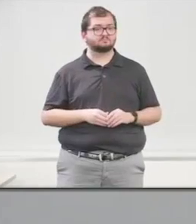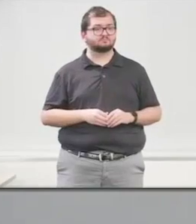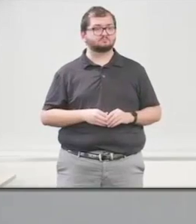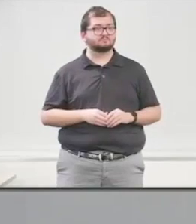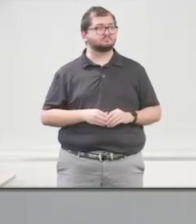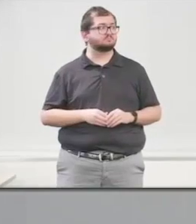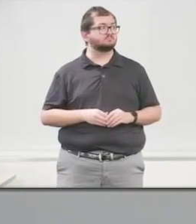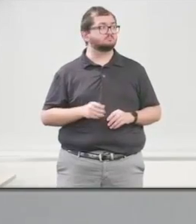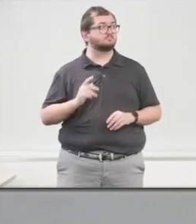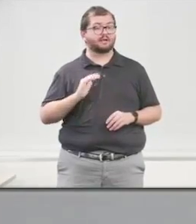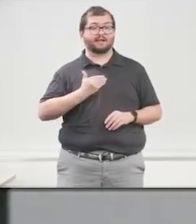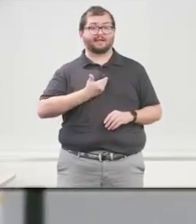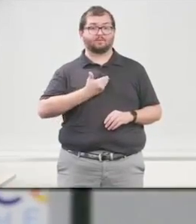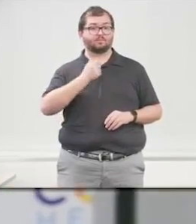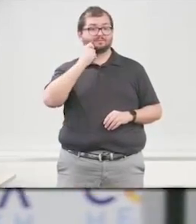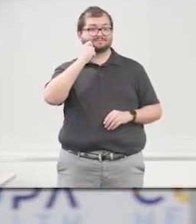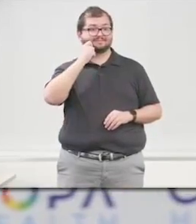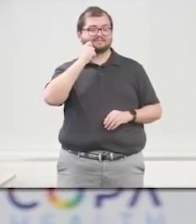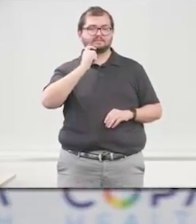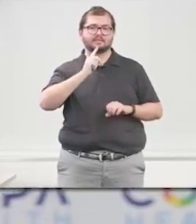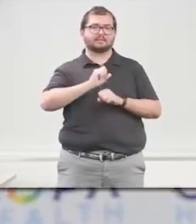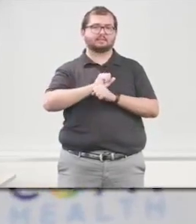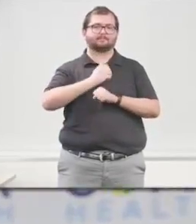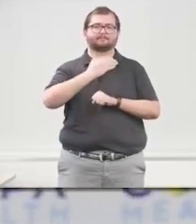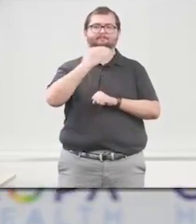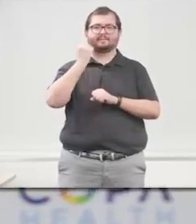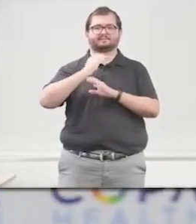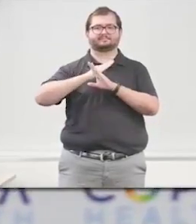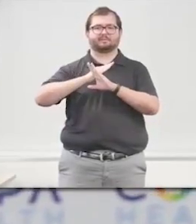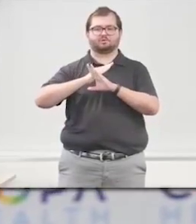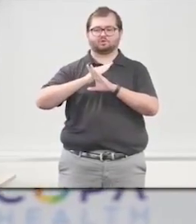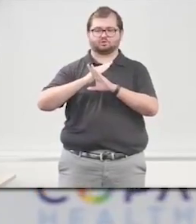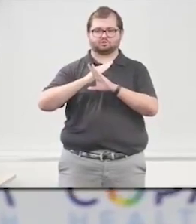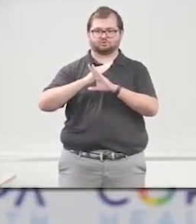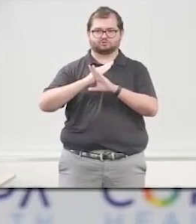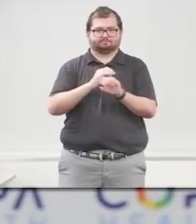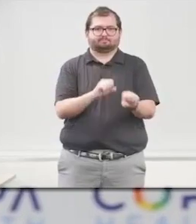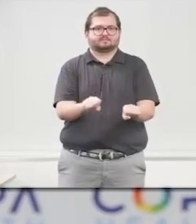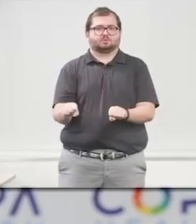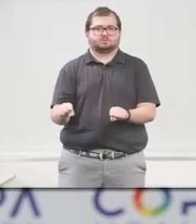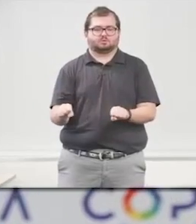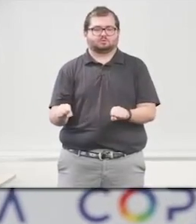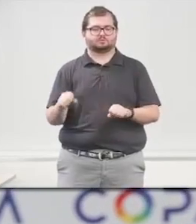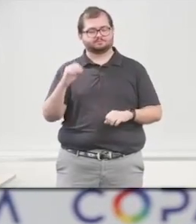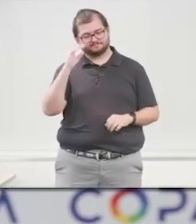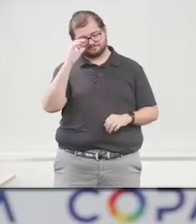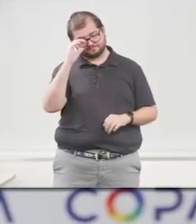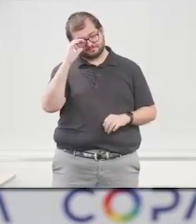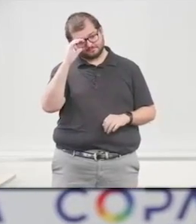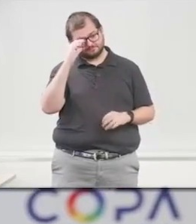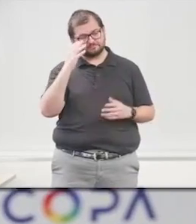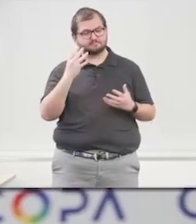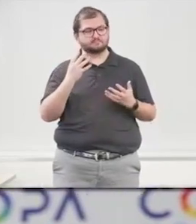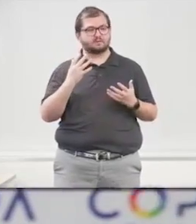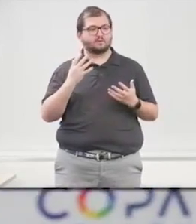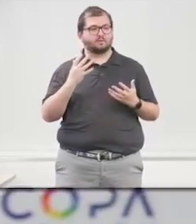our skin is literally the best barrier protector that you can have. So I want to